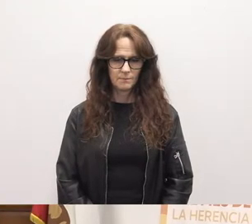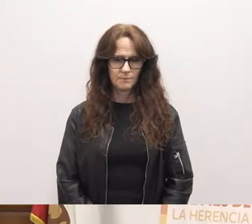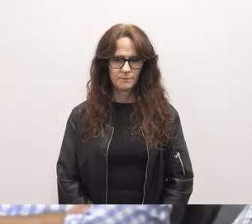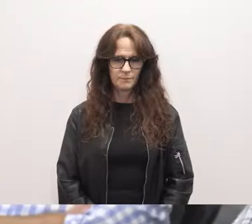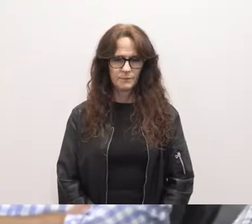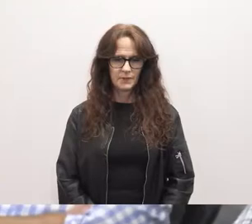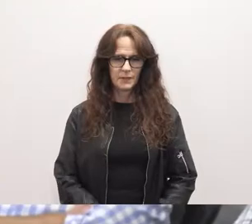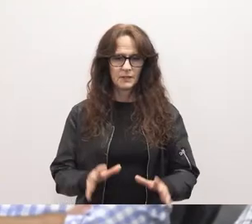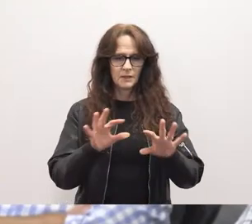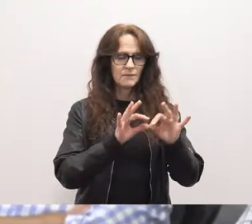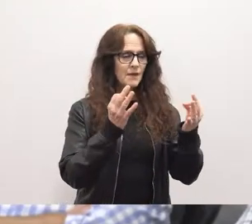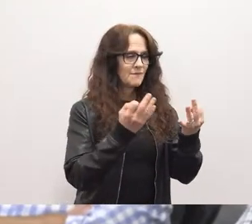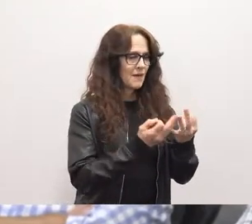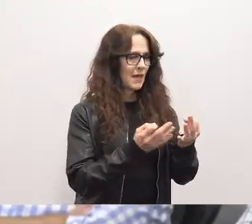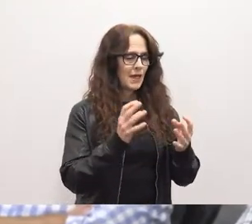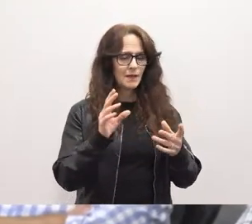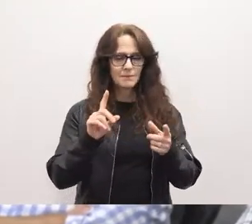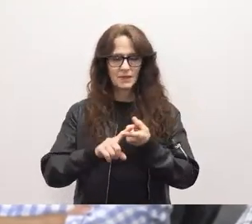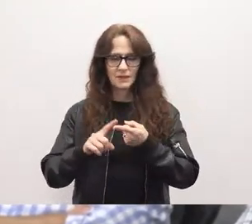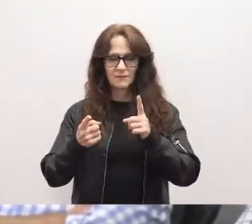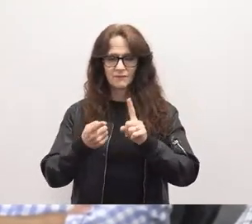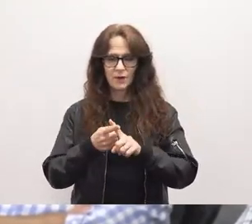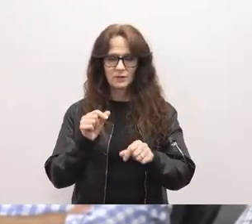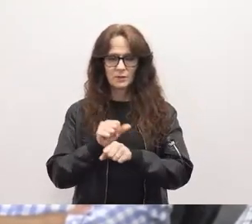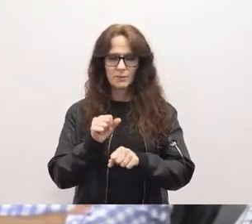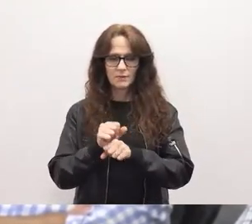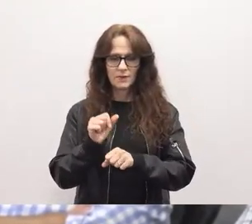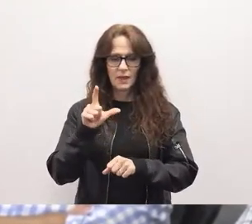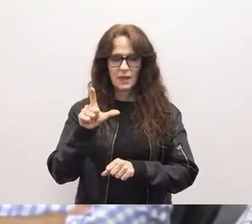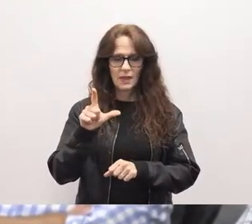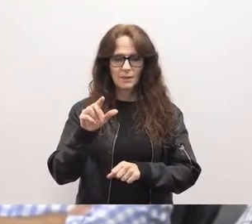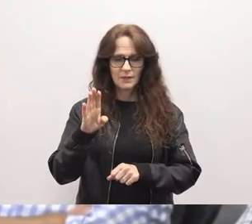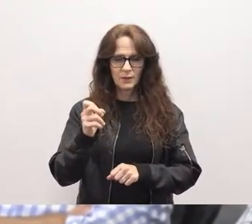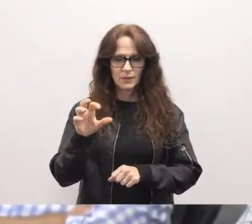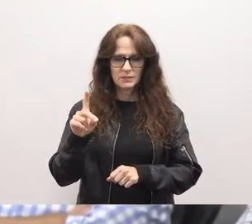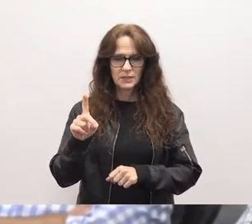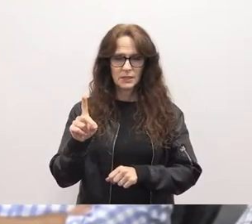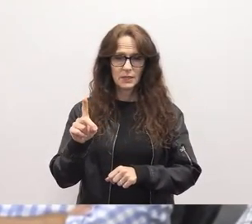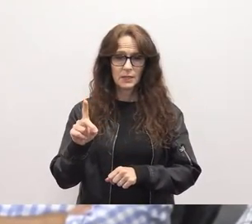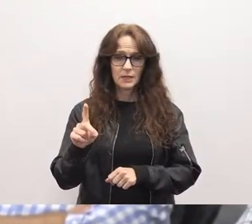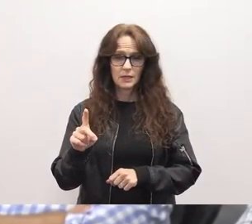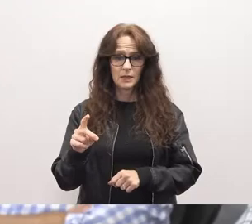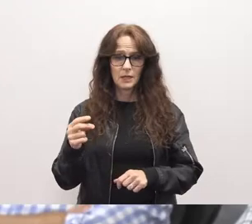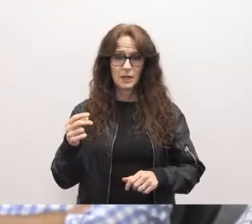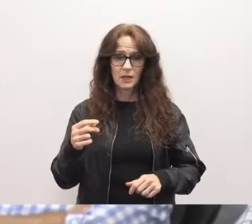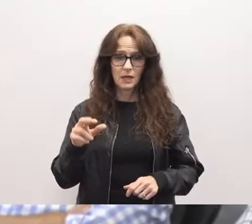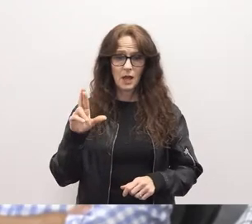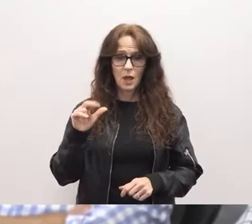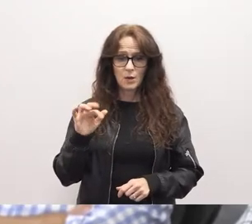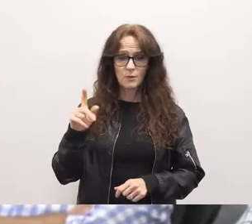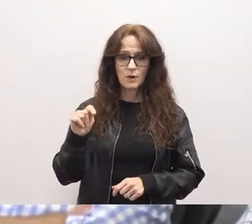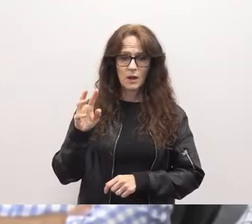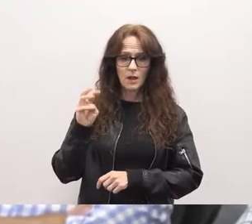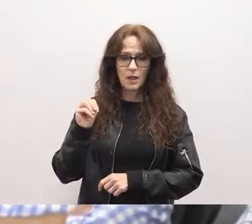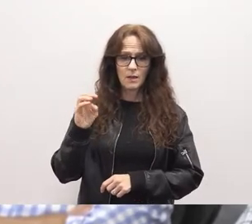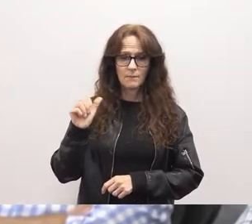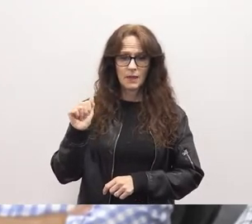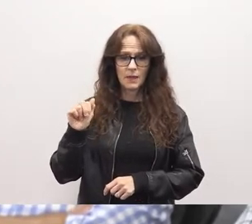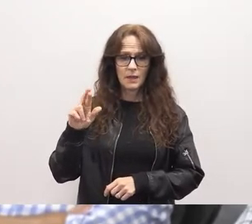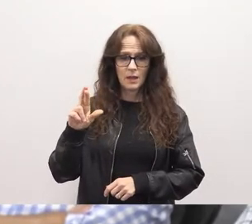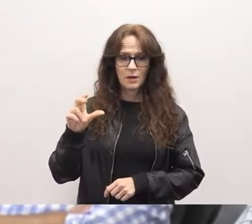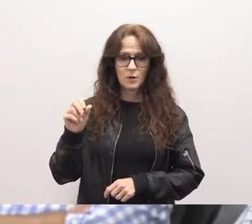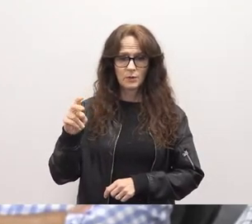Dear family and friends and employees of the Long Beach Unified School District. I'm sorry, I'm Robert Moronis. I am